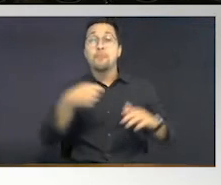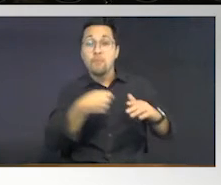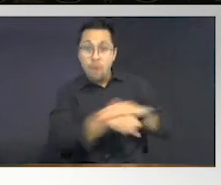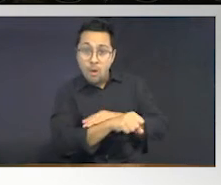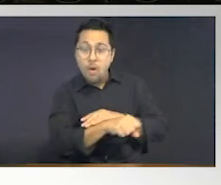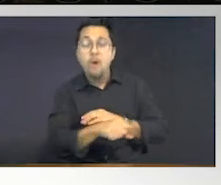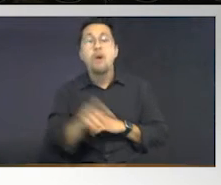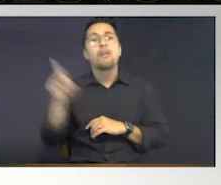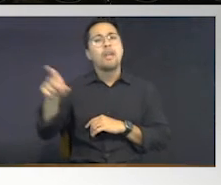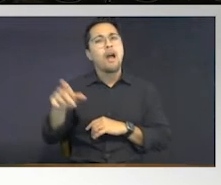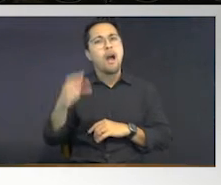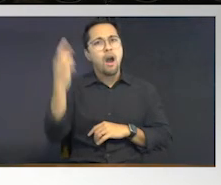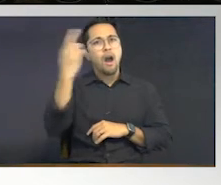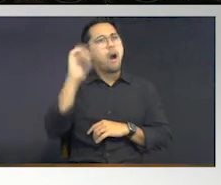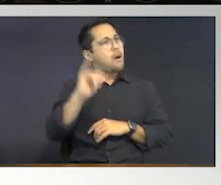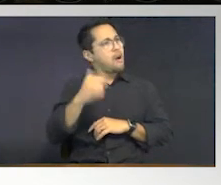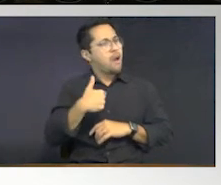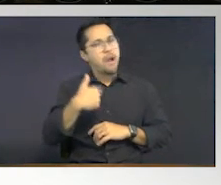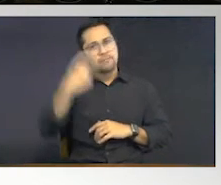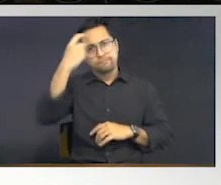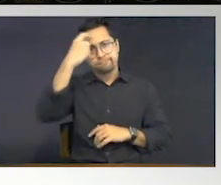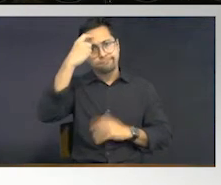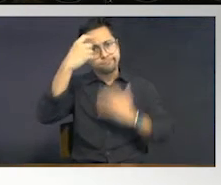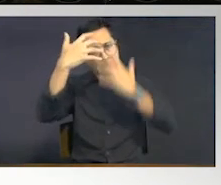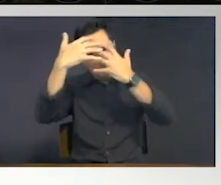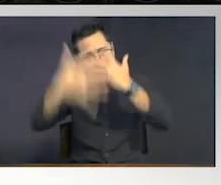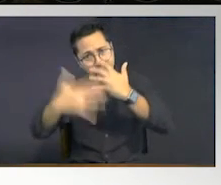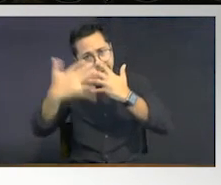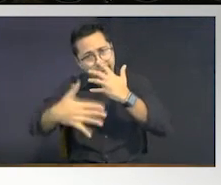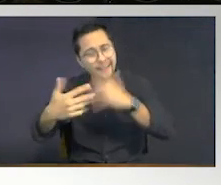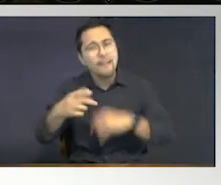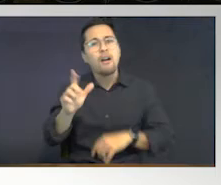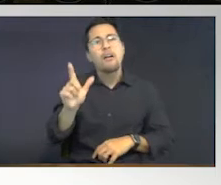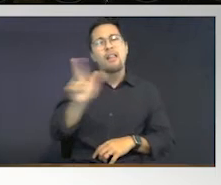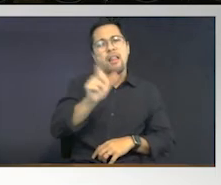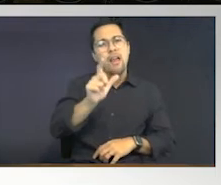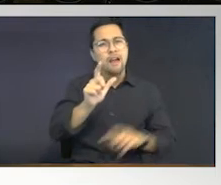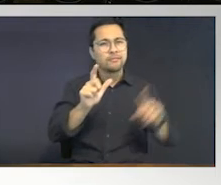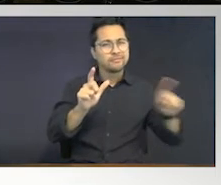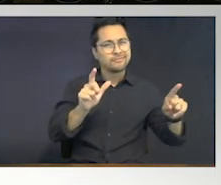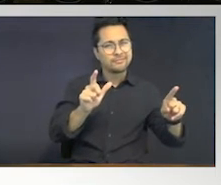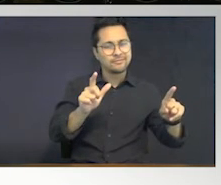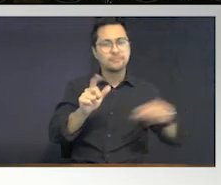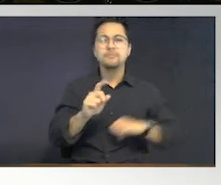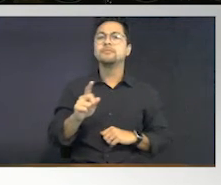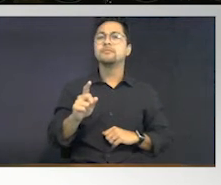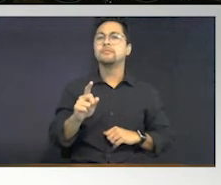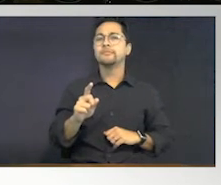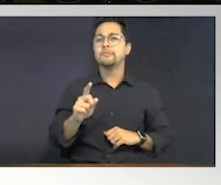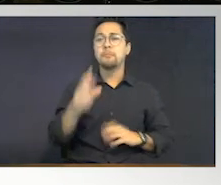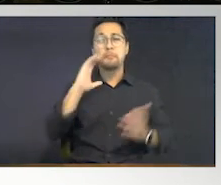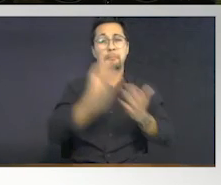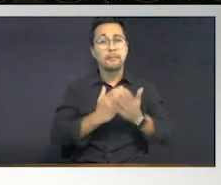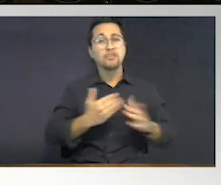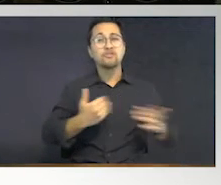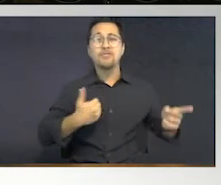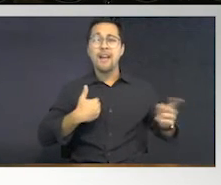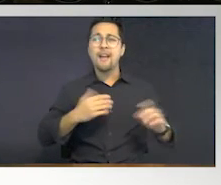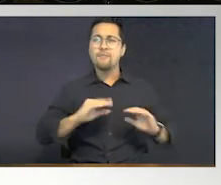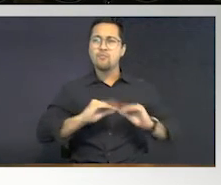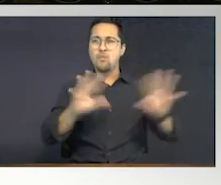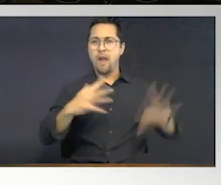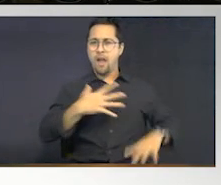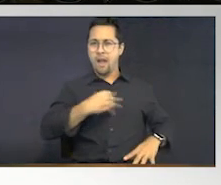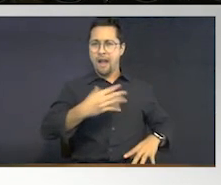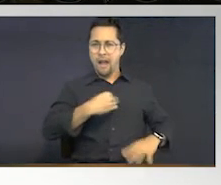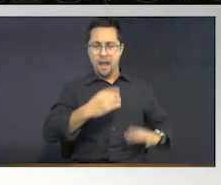they discovered he had a brain bleed. You can see on the left side, the left screen, there's bright white areas.